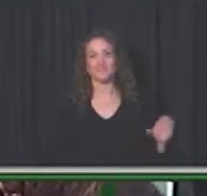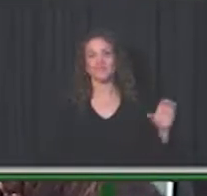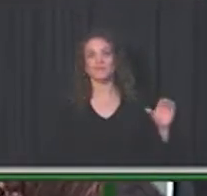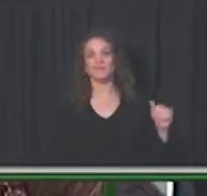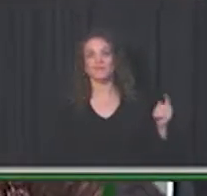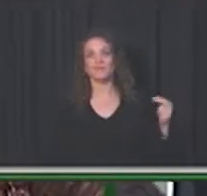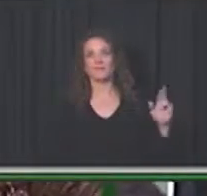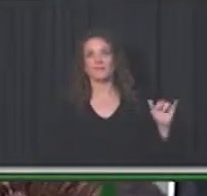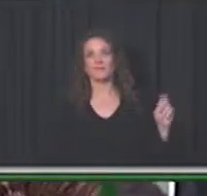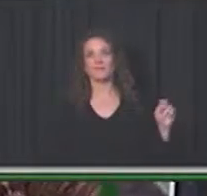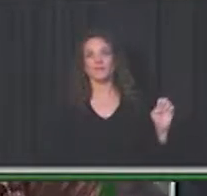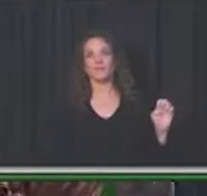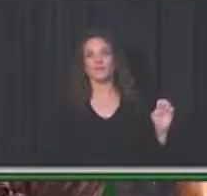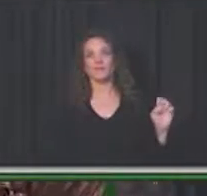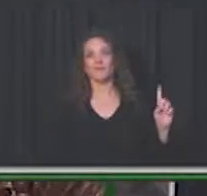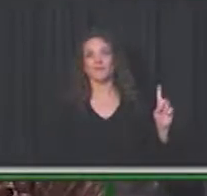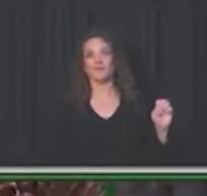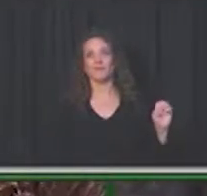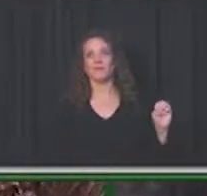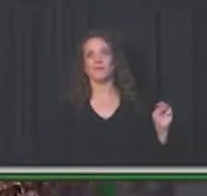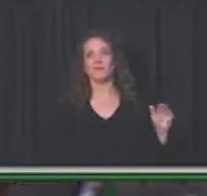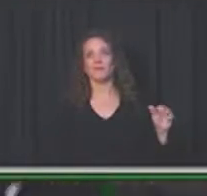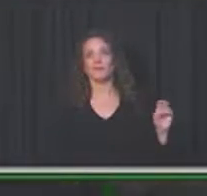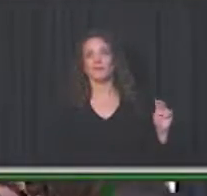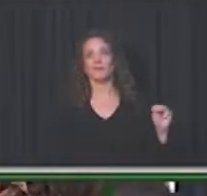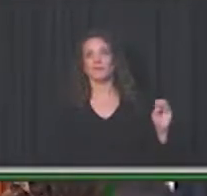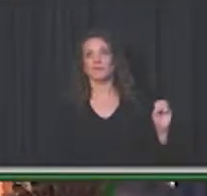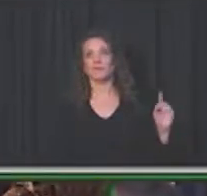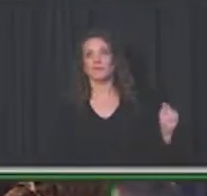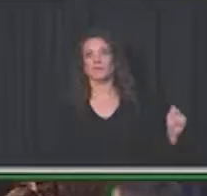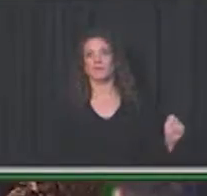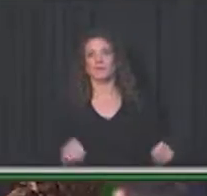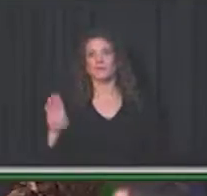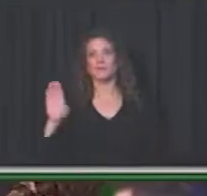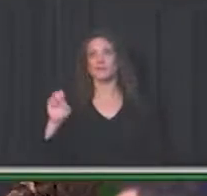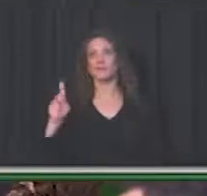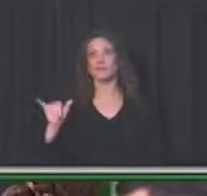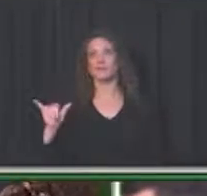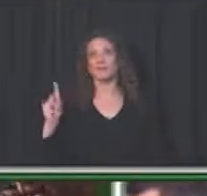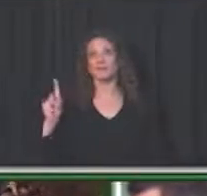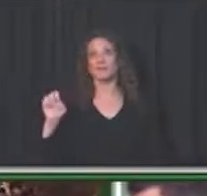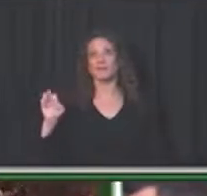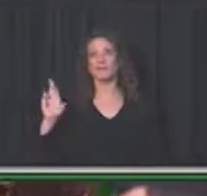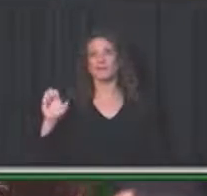Catherine Lauder-DeMott. Becky Tirapelli.